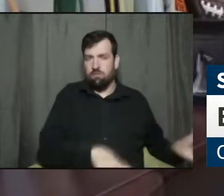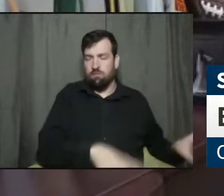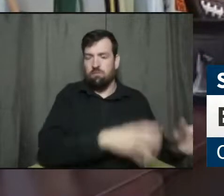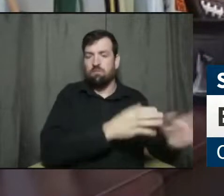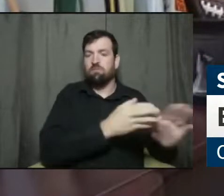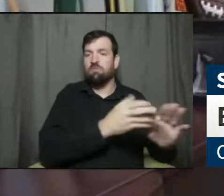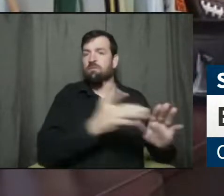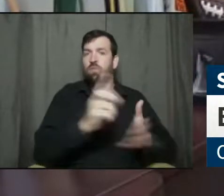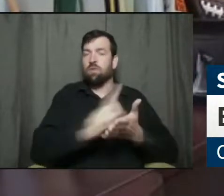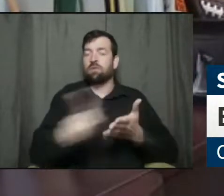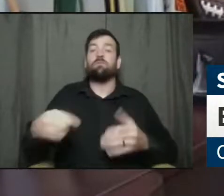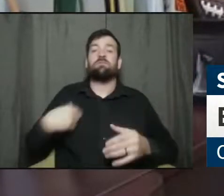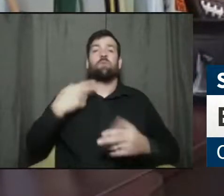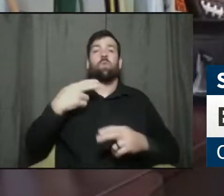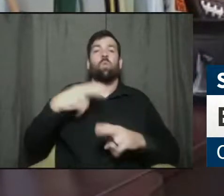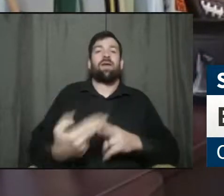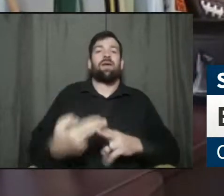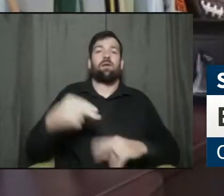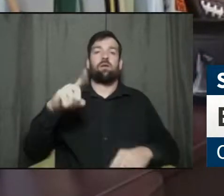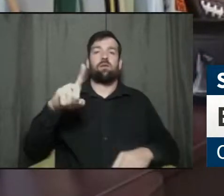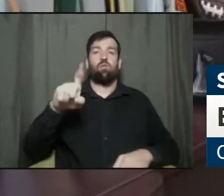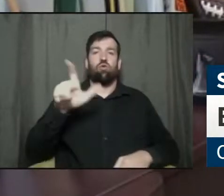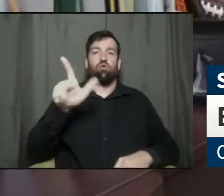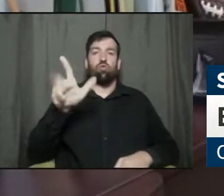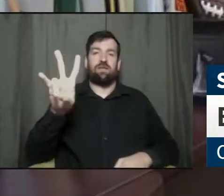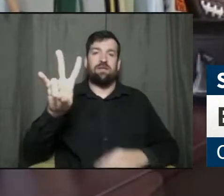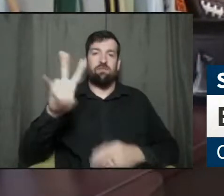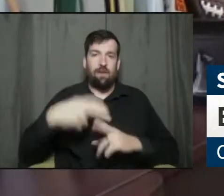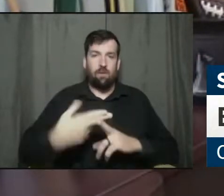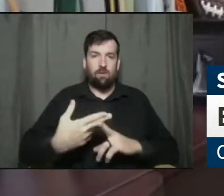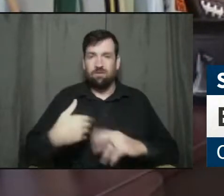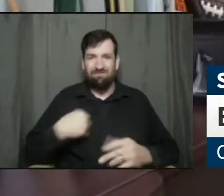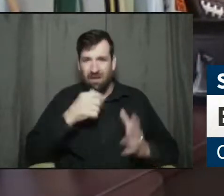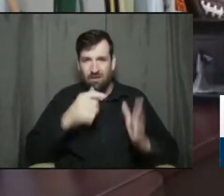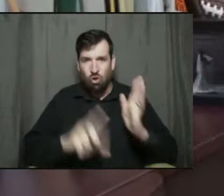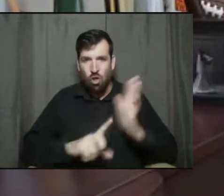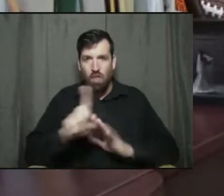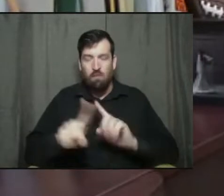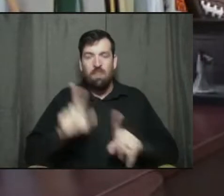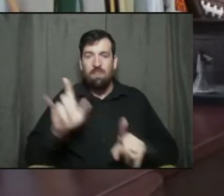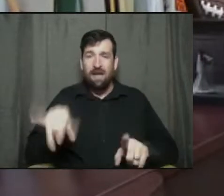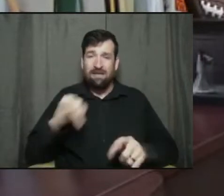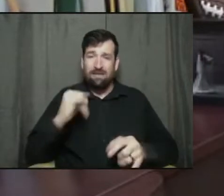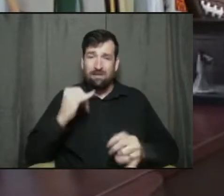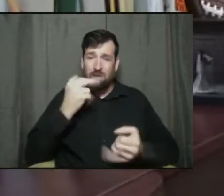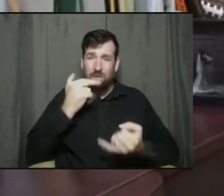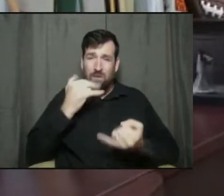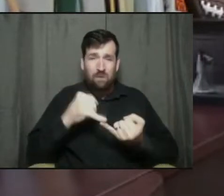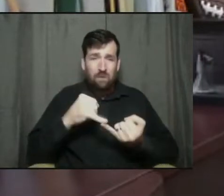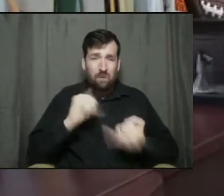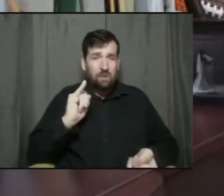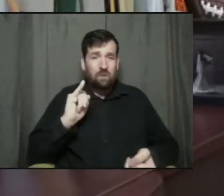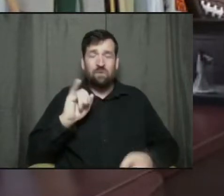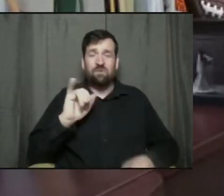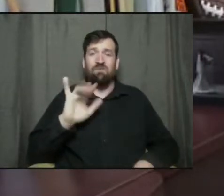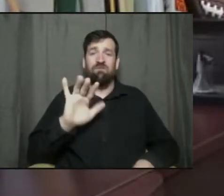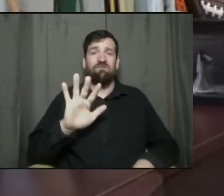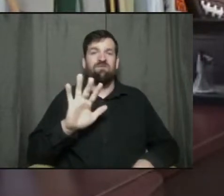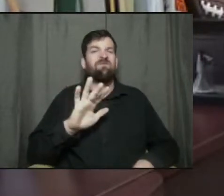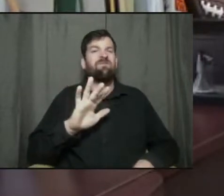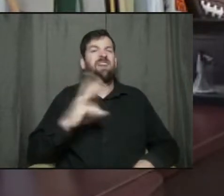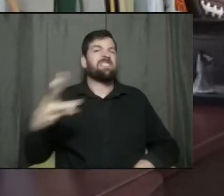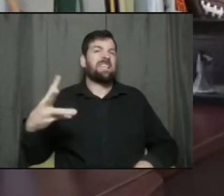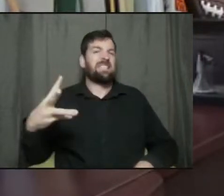and I was 127 pounds, which I'm not a tall guy, but that is really skinny for my height. I'm about 5'6", if I'm being generous with